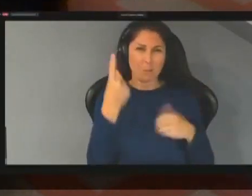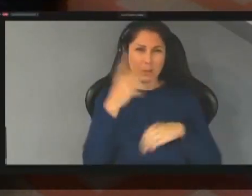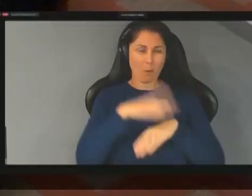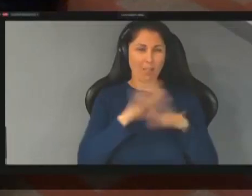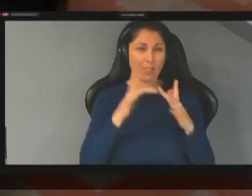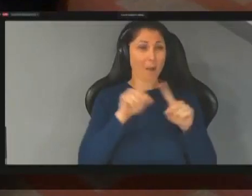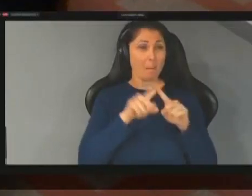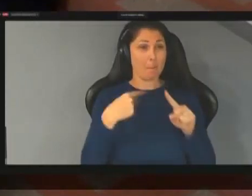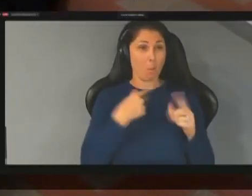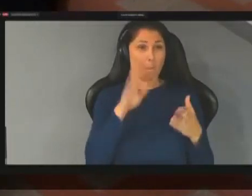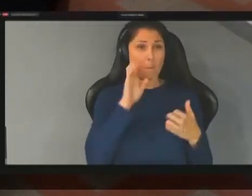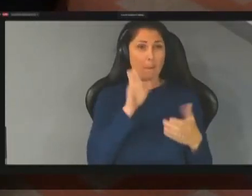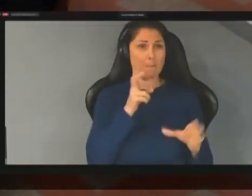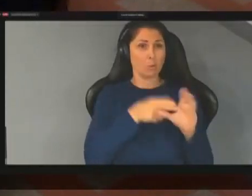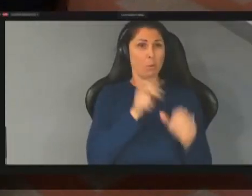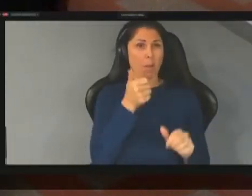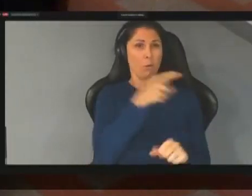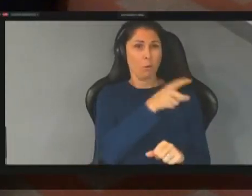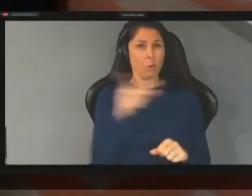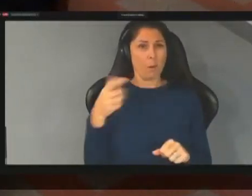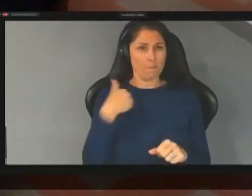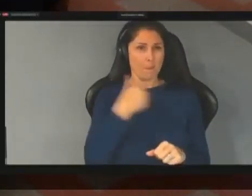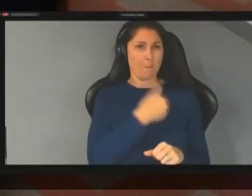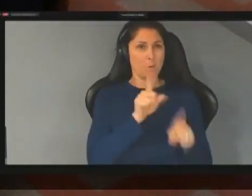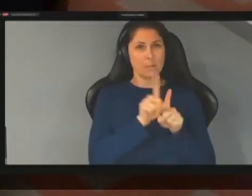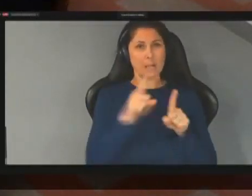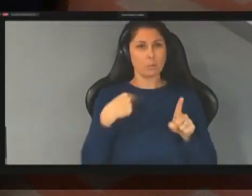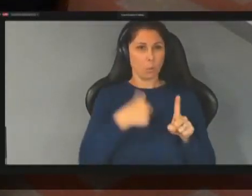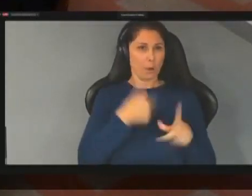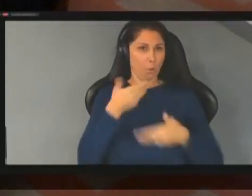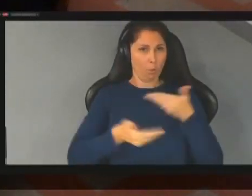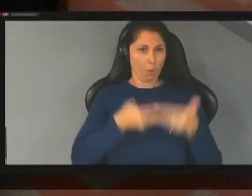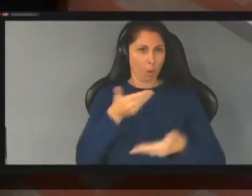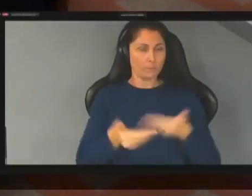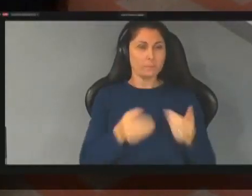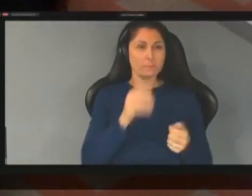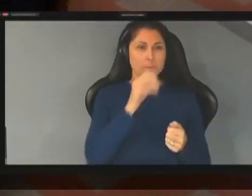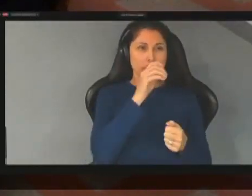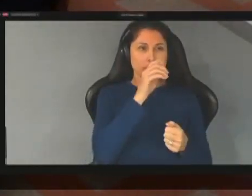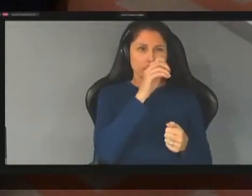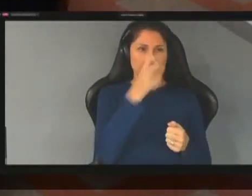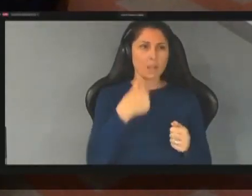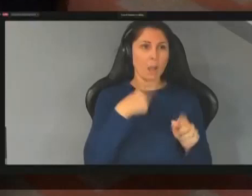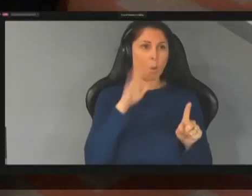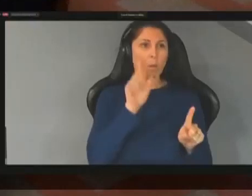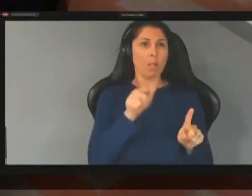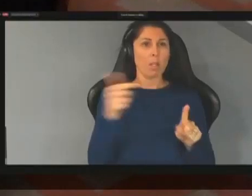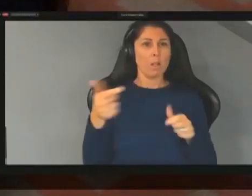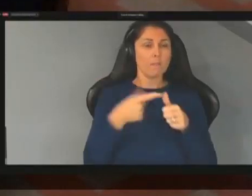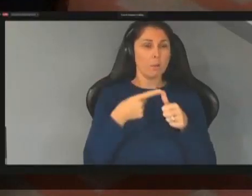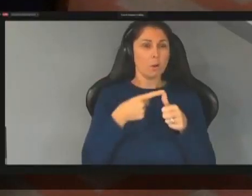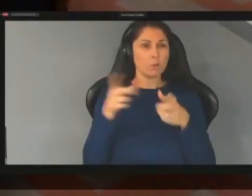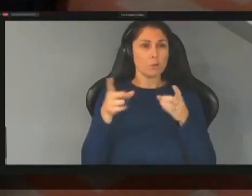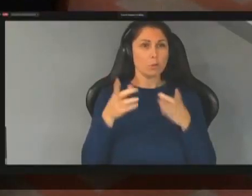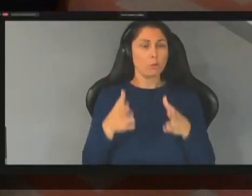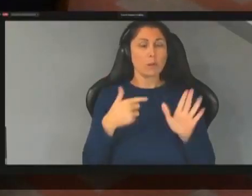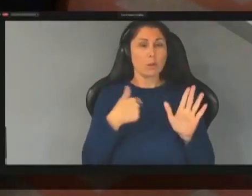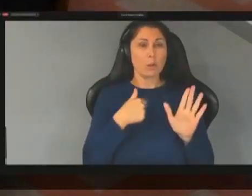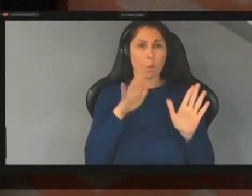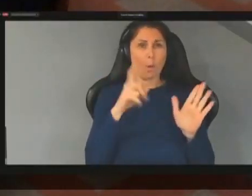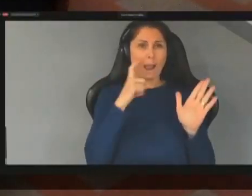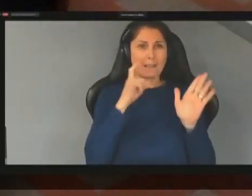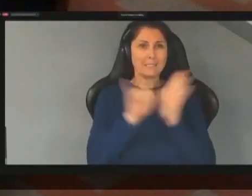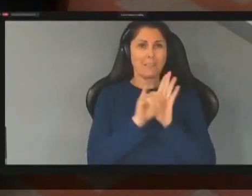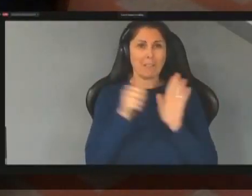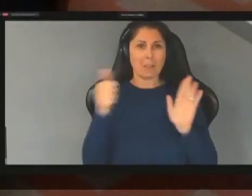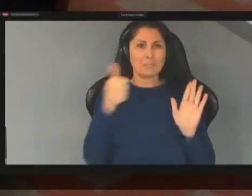may be joined by other members as we go along. And I'm going to turn it over first. Director, let's everyone identify themselves, and then we'll turn